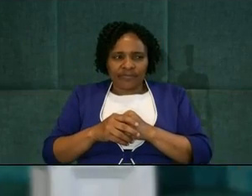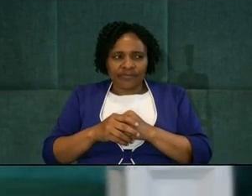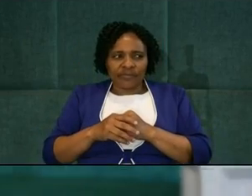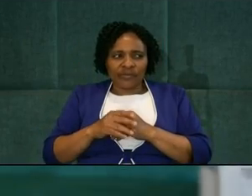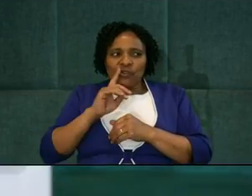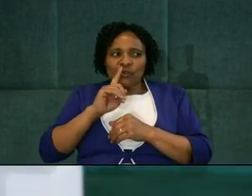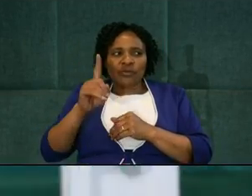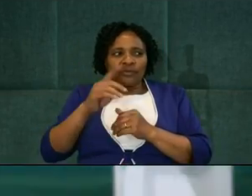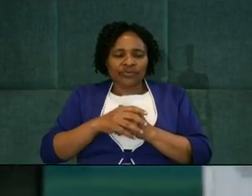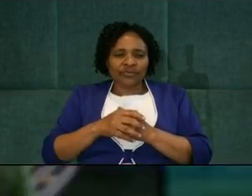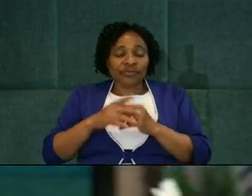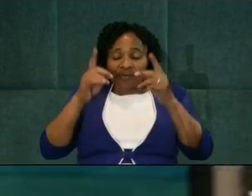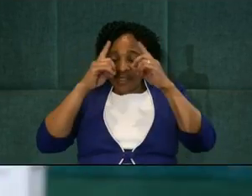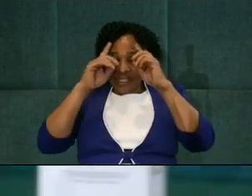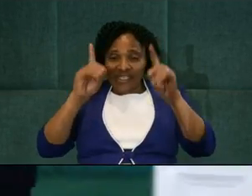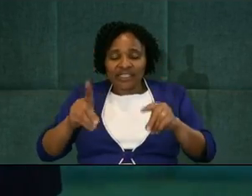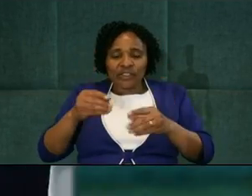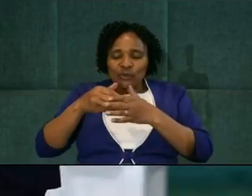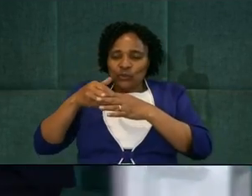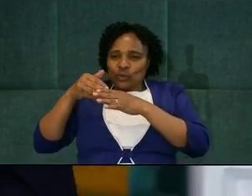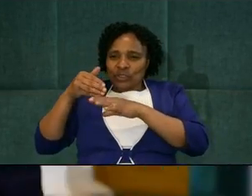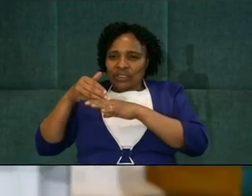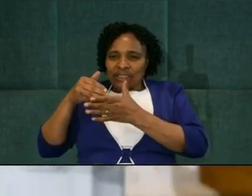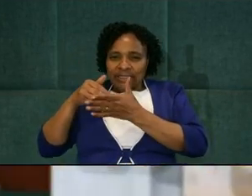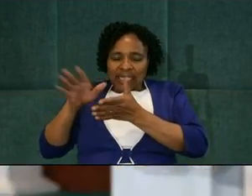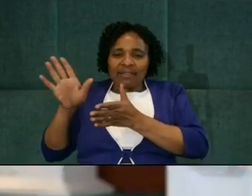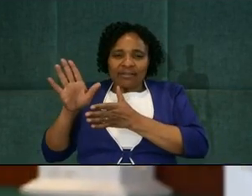So they decide to send spies.